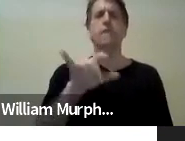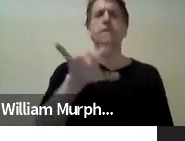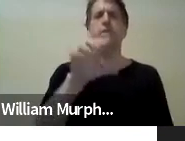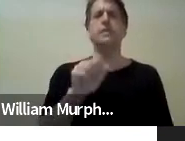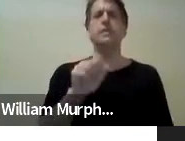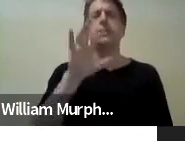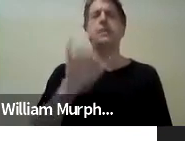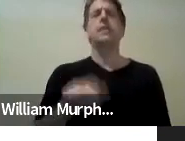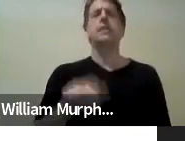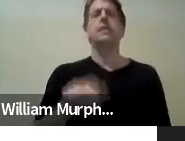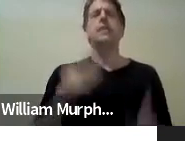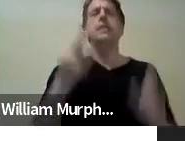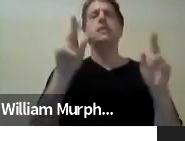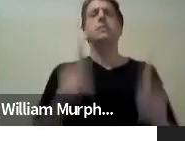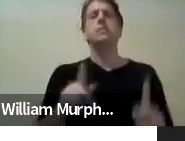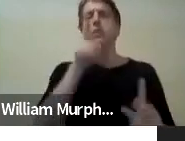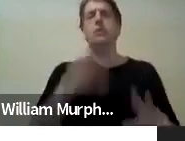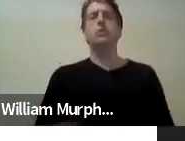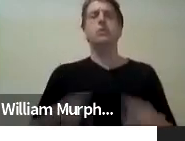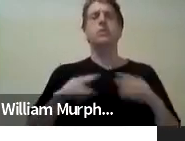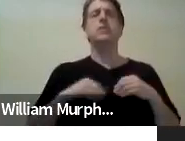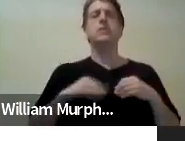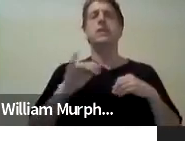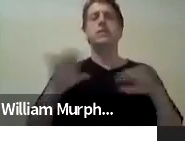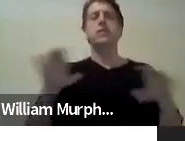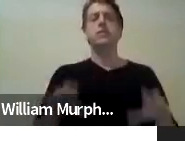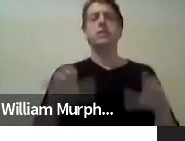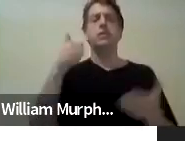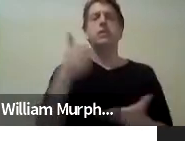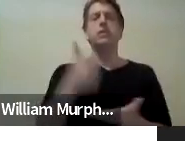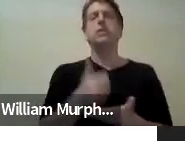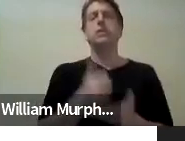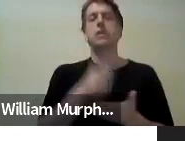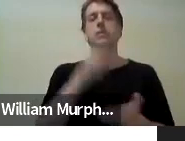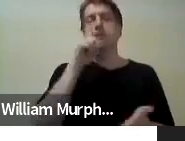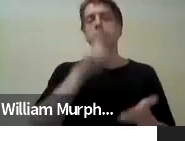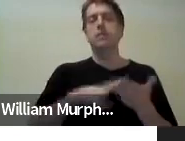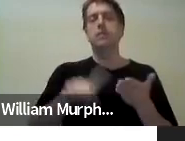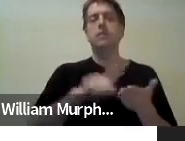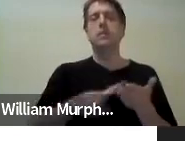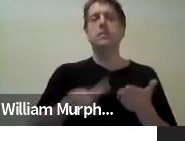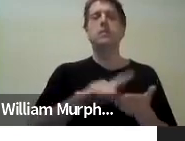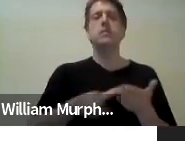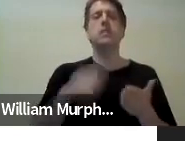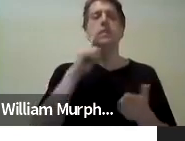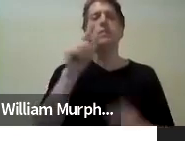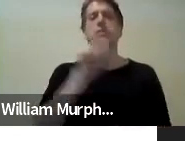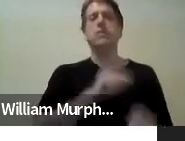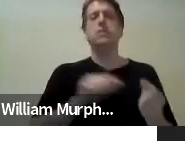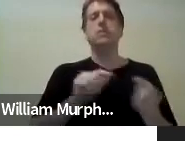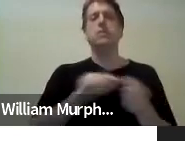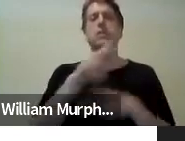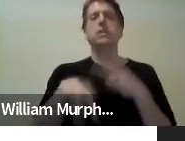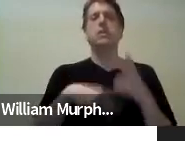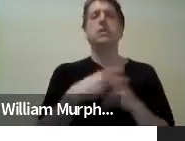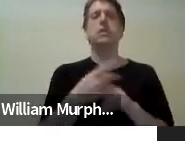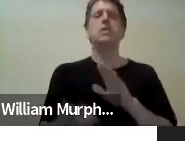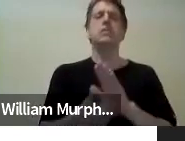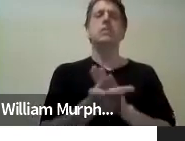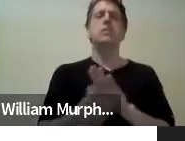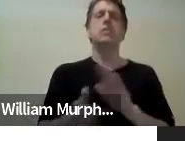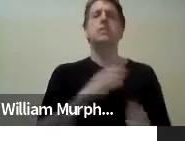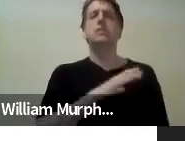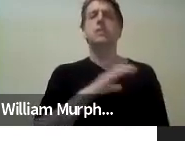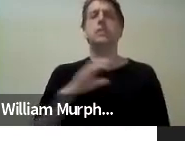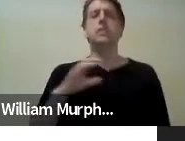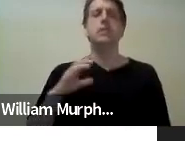person can receive if they're actively helping an investigation of certain types of crimes. The commission is a U